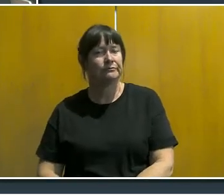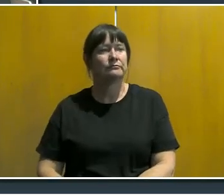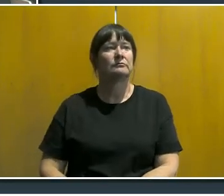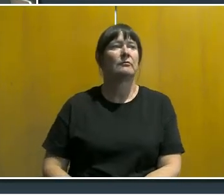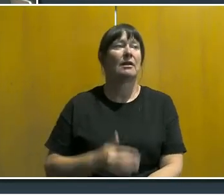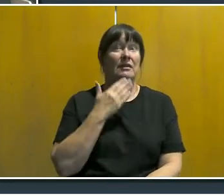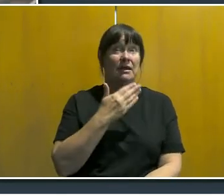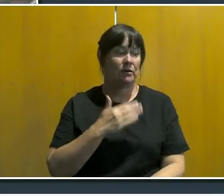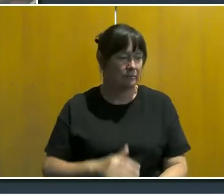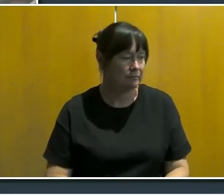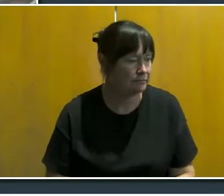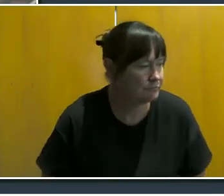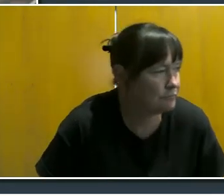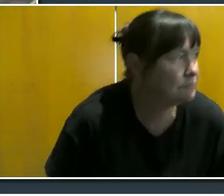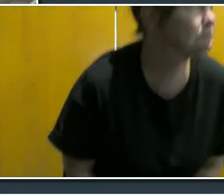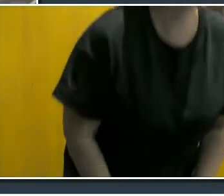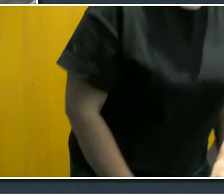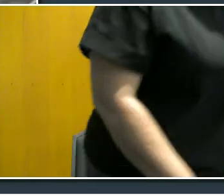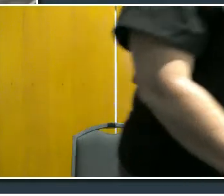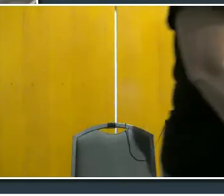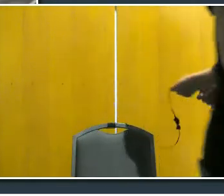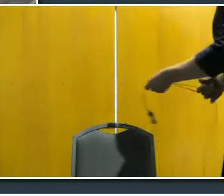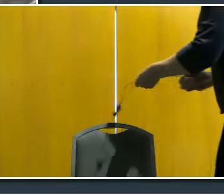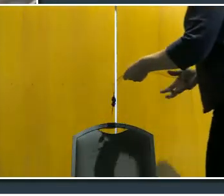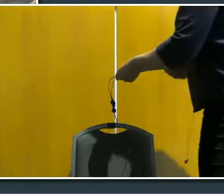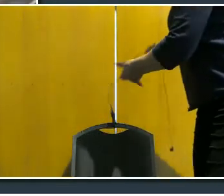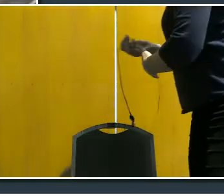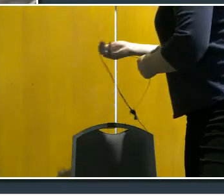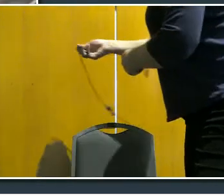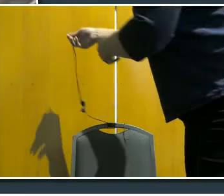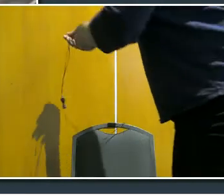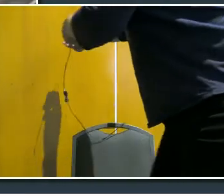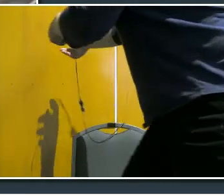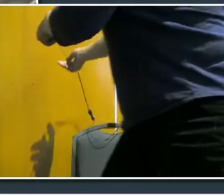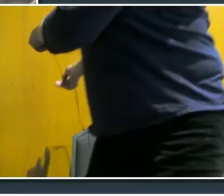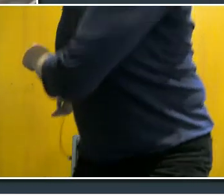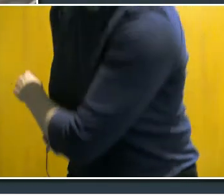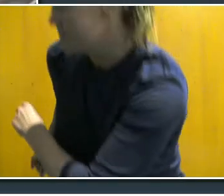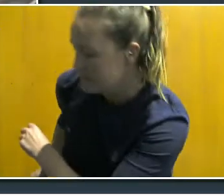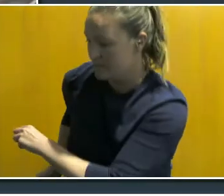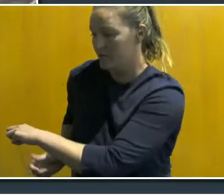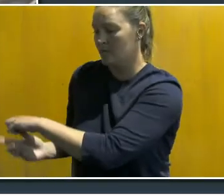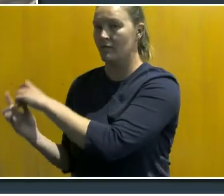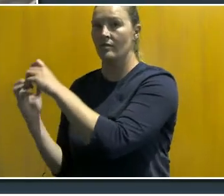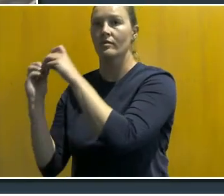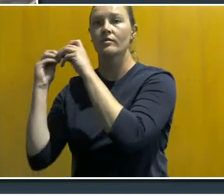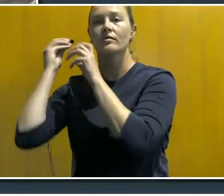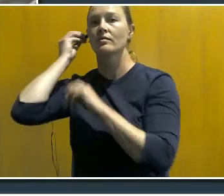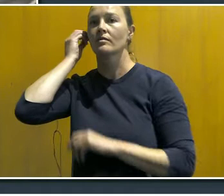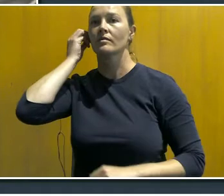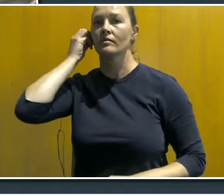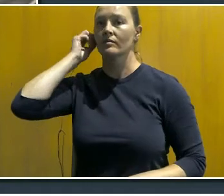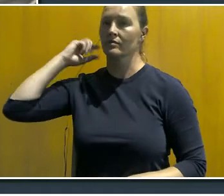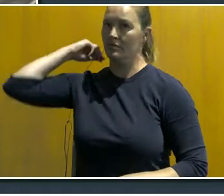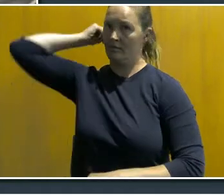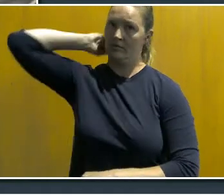Thank you very much, Colin. And next I'd like to invite